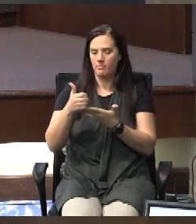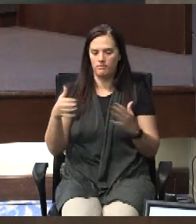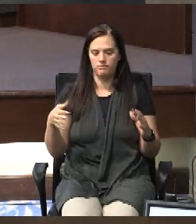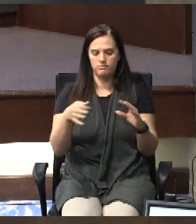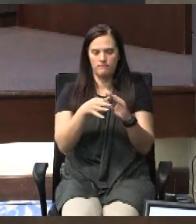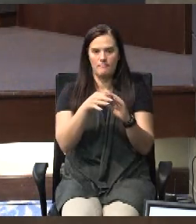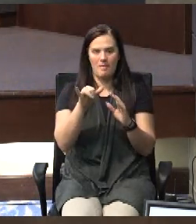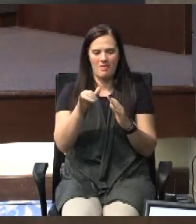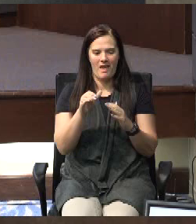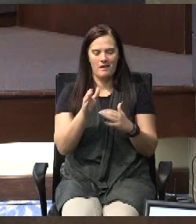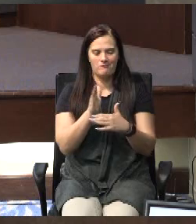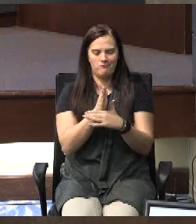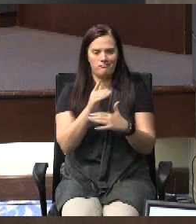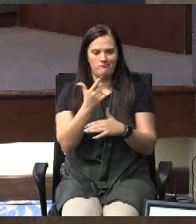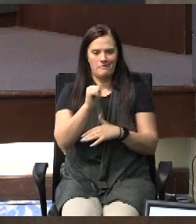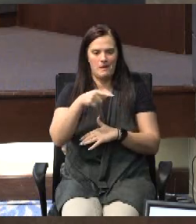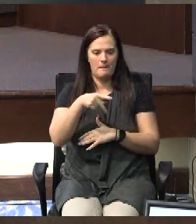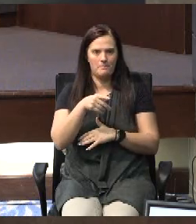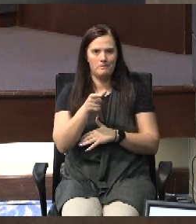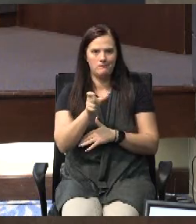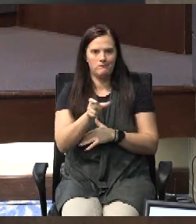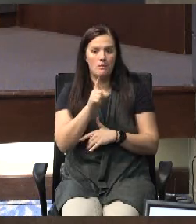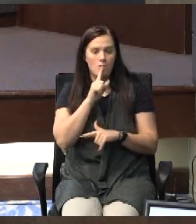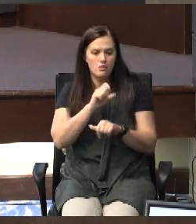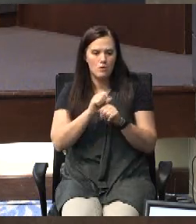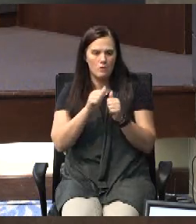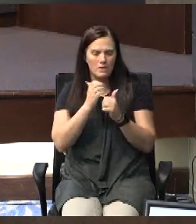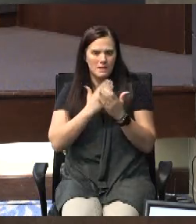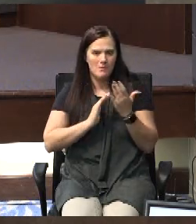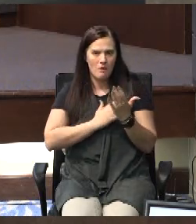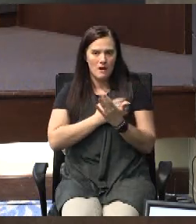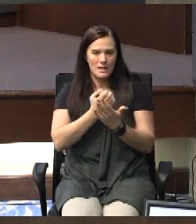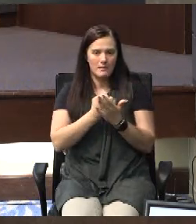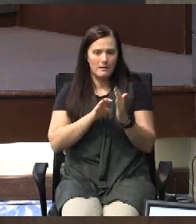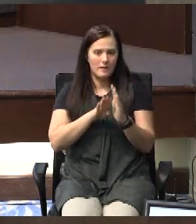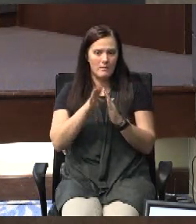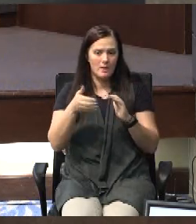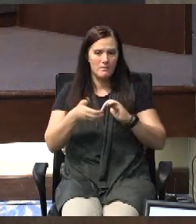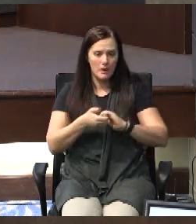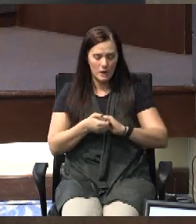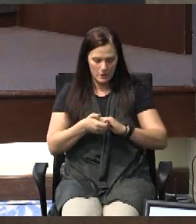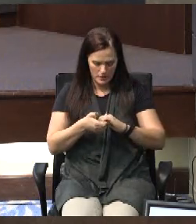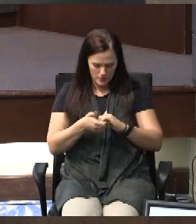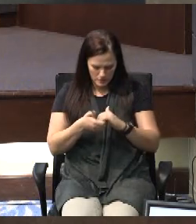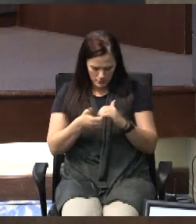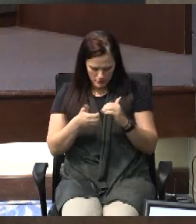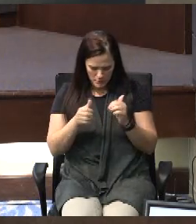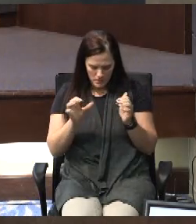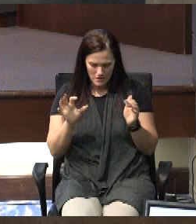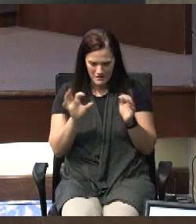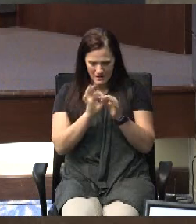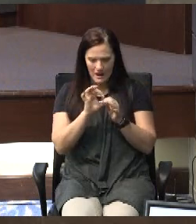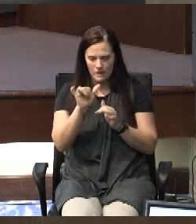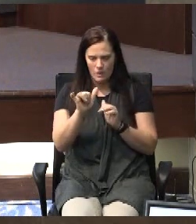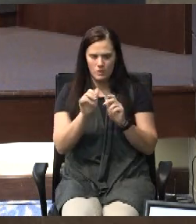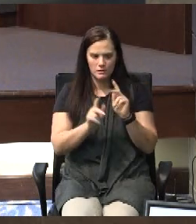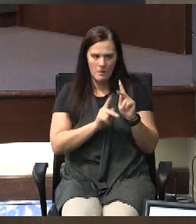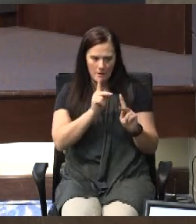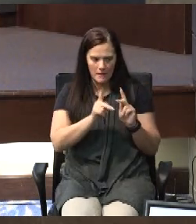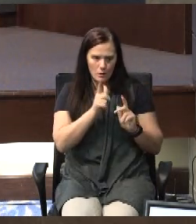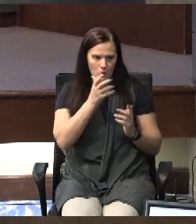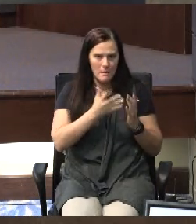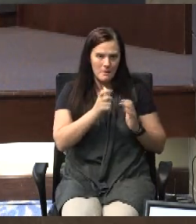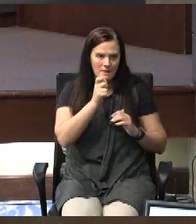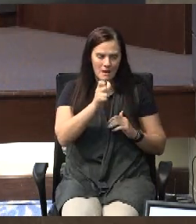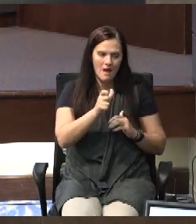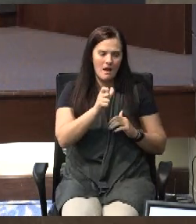gap? And are you working with some of our economic development partners to connect those populations who maybe